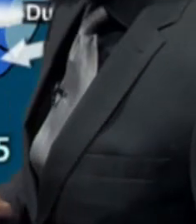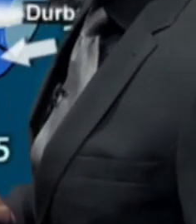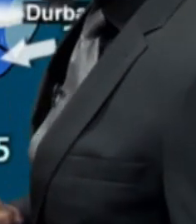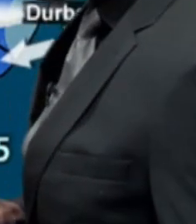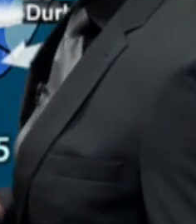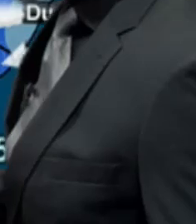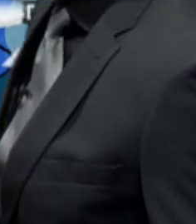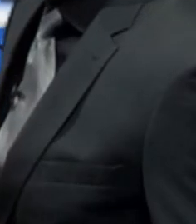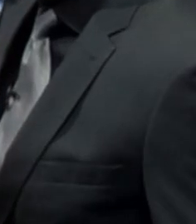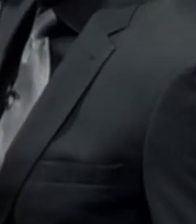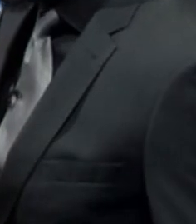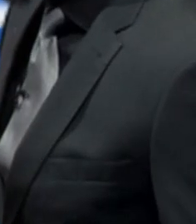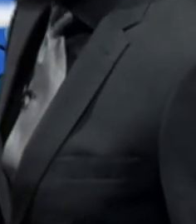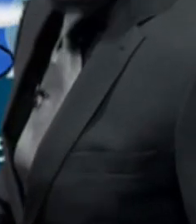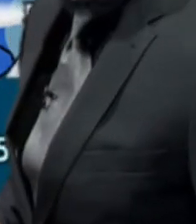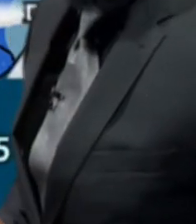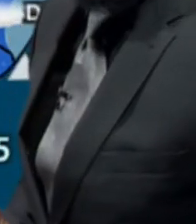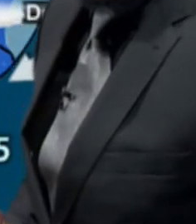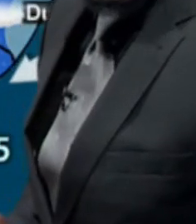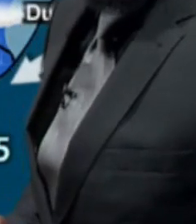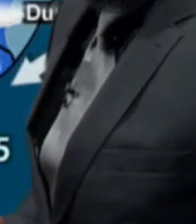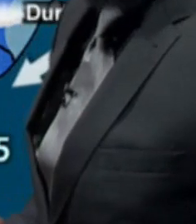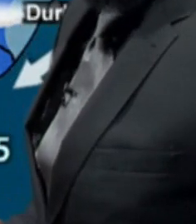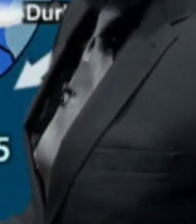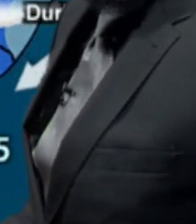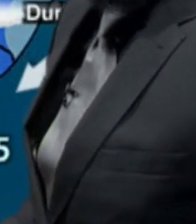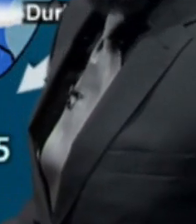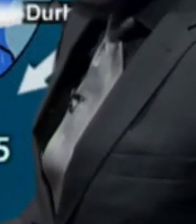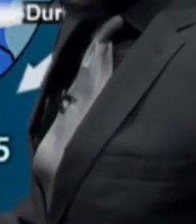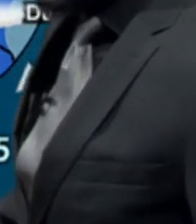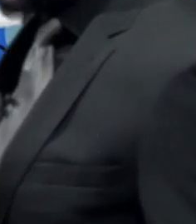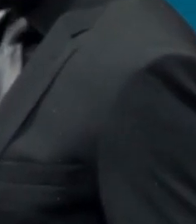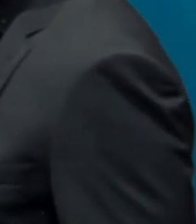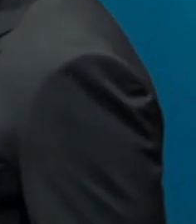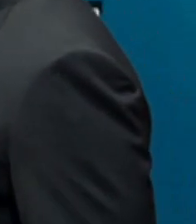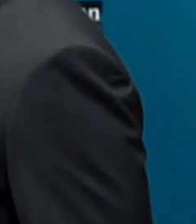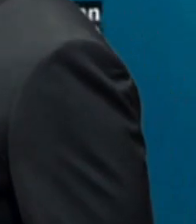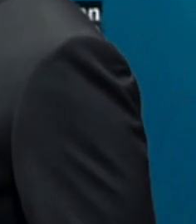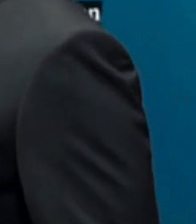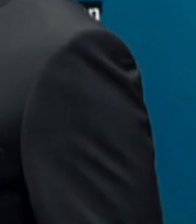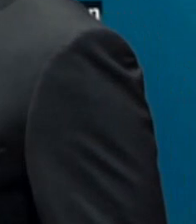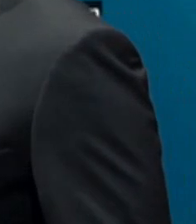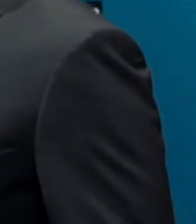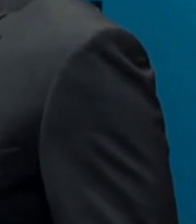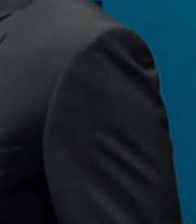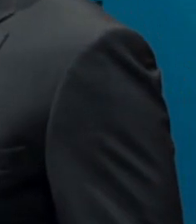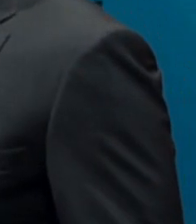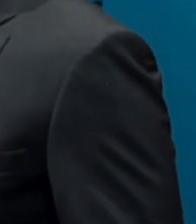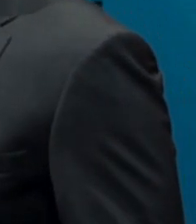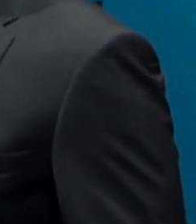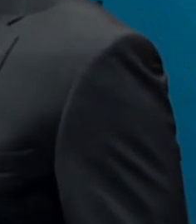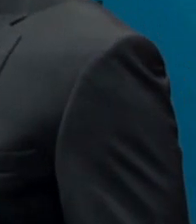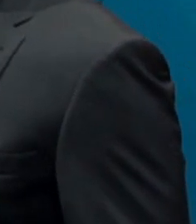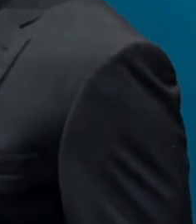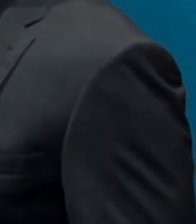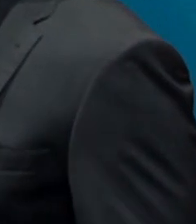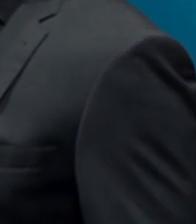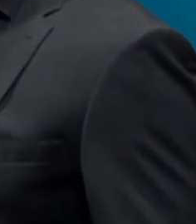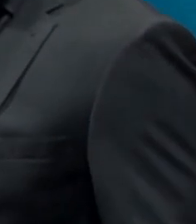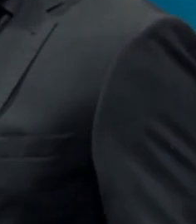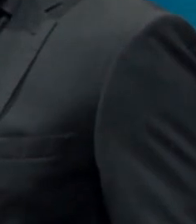haro Mafikeng empa re shebile hona ka haro kapa botjhabela o hlokomele fela e tla be le fela mafatsana a jeleng a duma hona jo tla fitla hona ka haro kapa bophirima ho